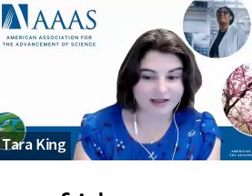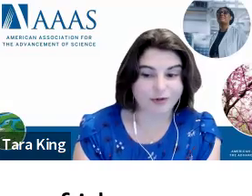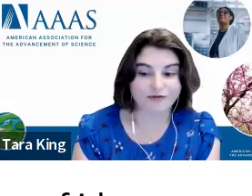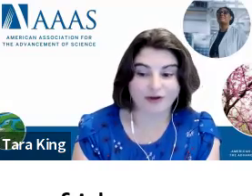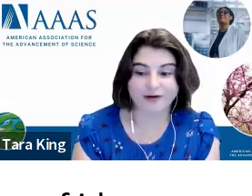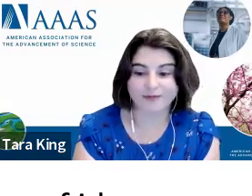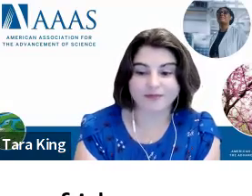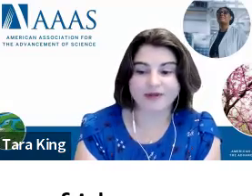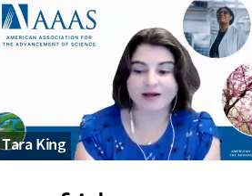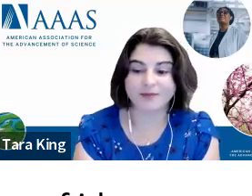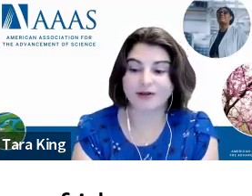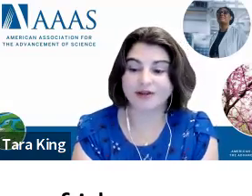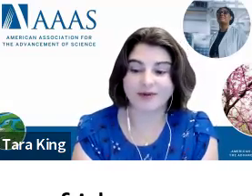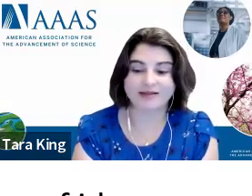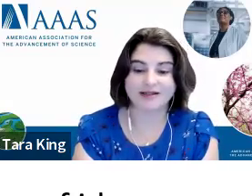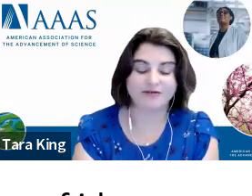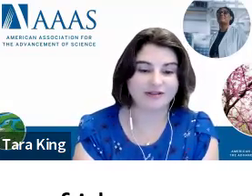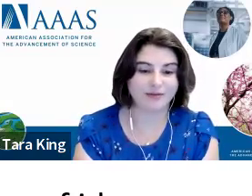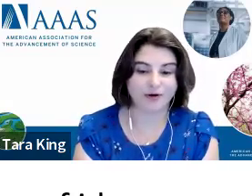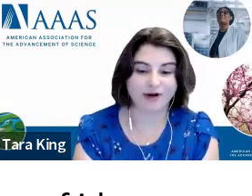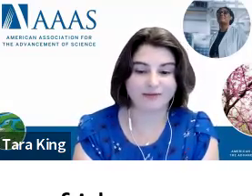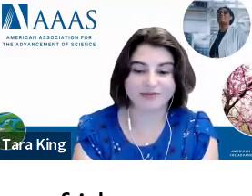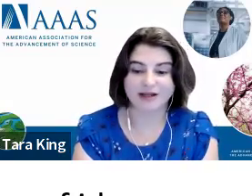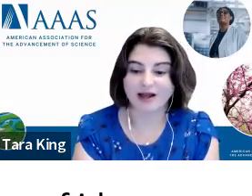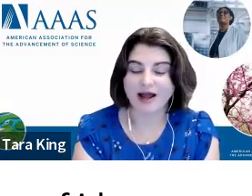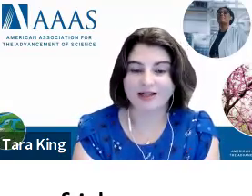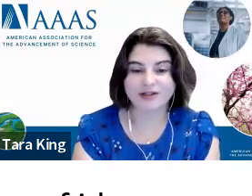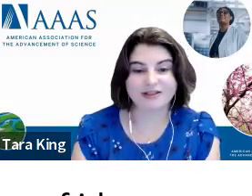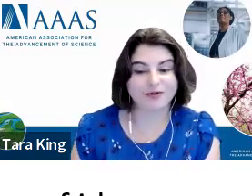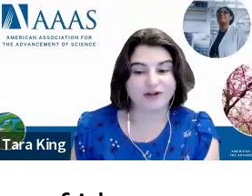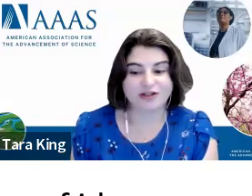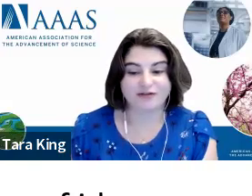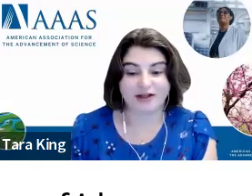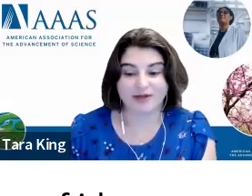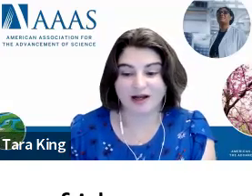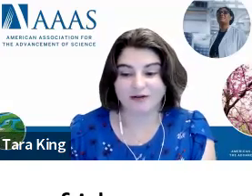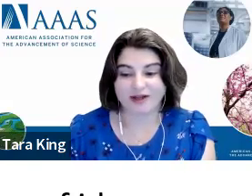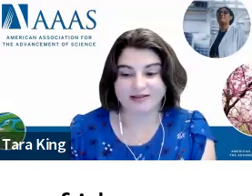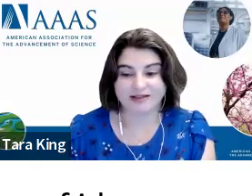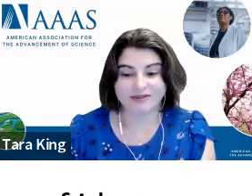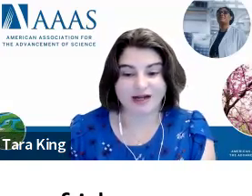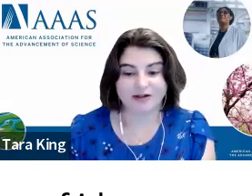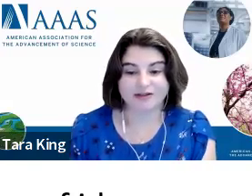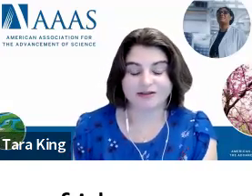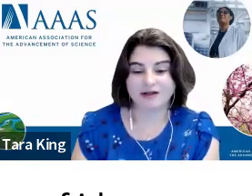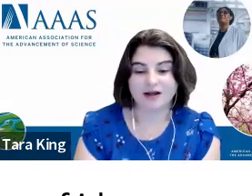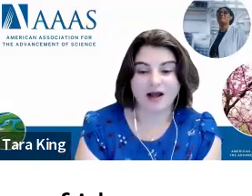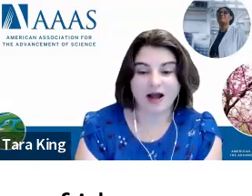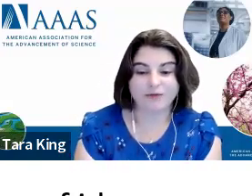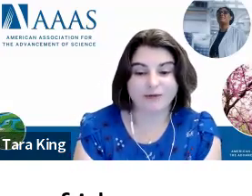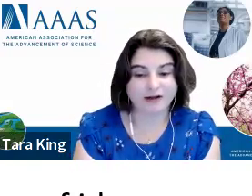entire S-STEM portfolio, build the capacity of S-STEM programs, as well as the professional development of S-STEM